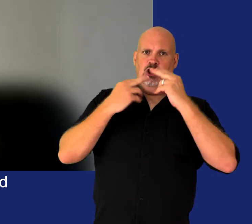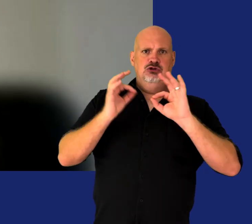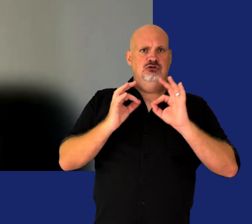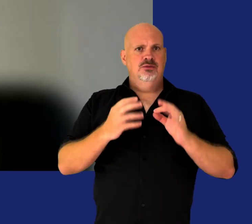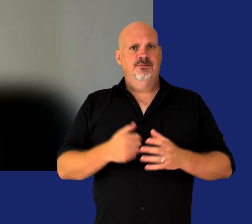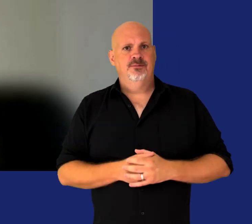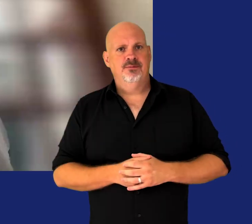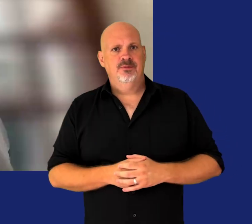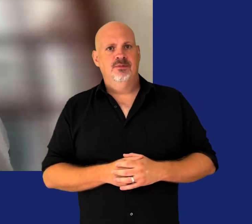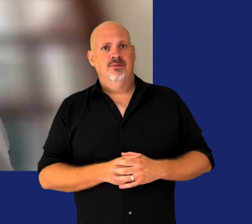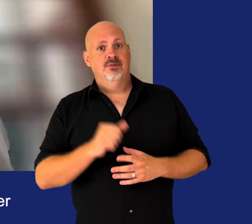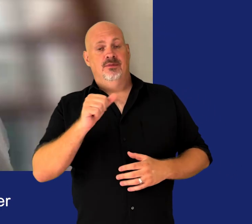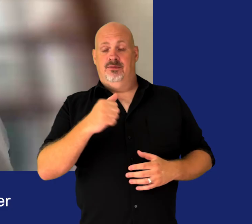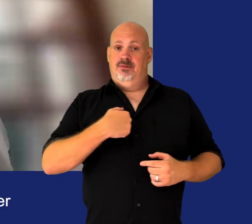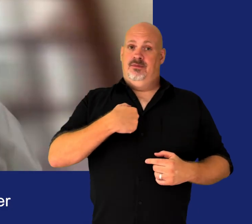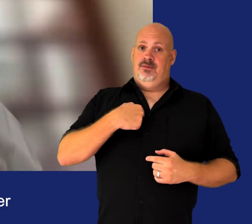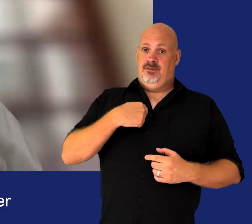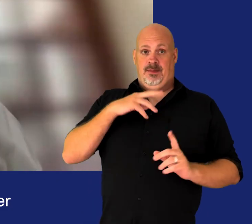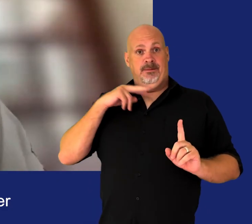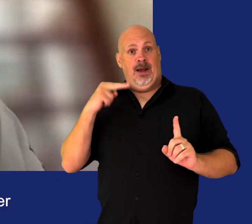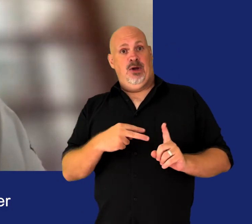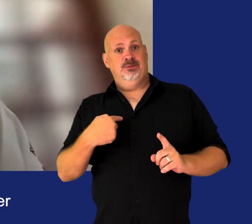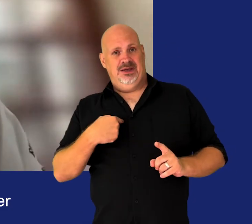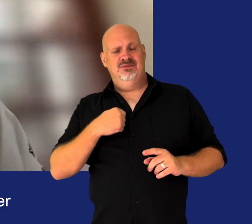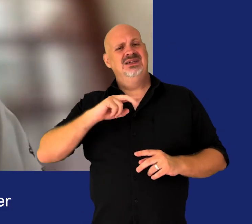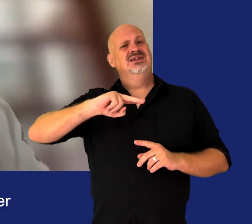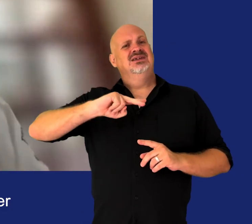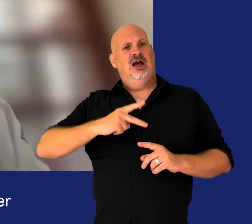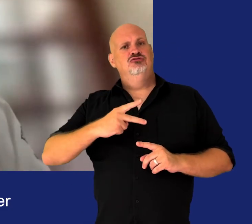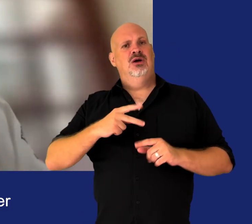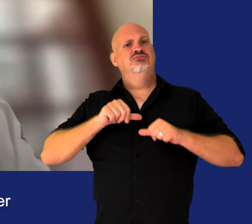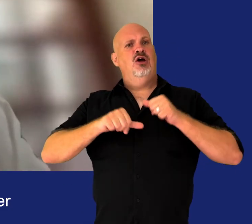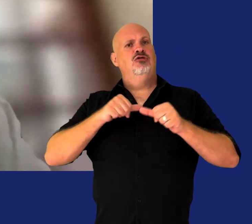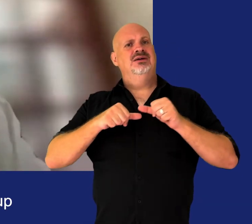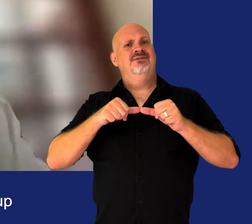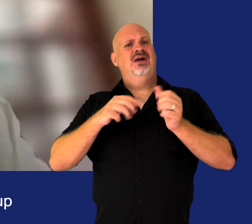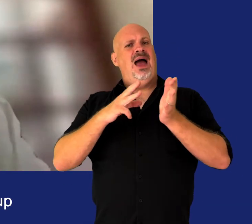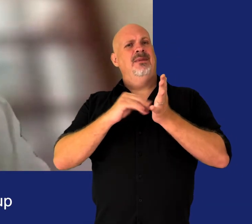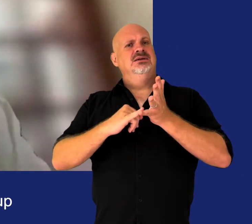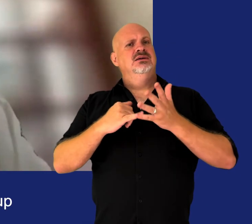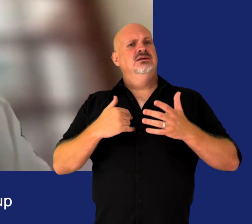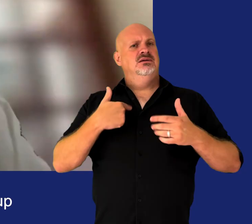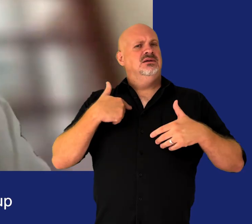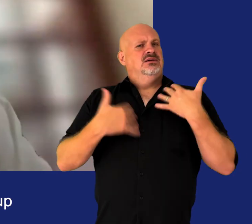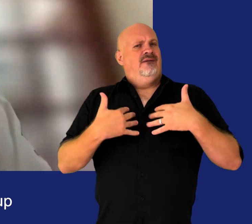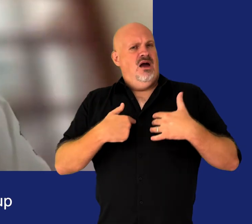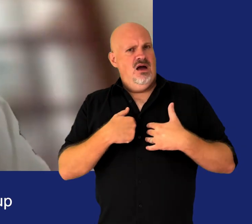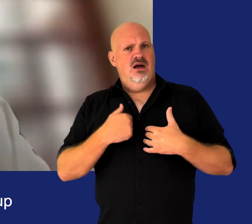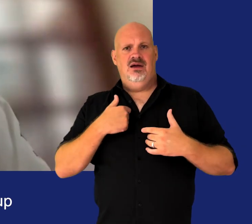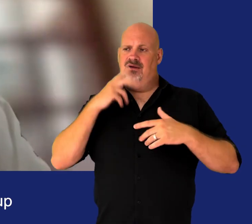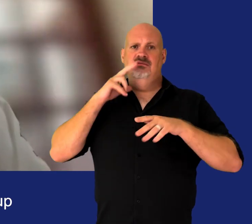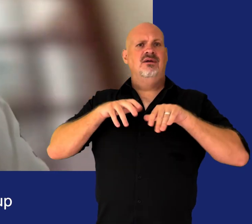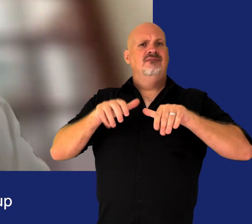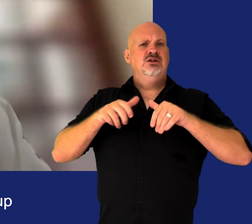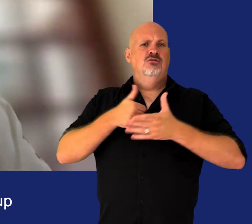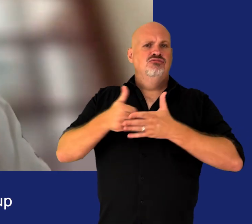judged? Well, from my perspective, I'm a secondary progressive MS sufferer, and I see a physio regularly, and